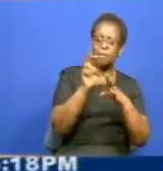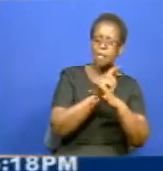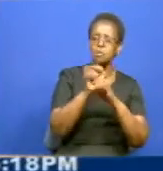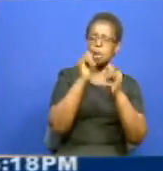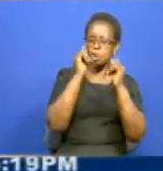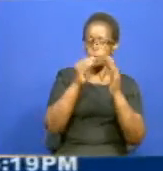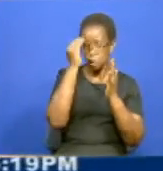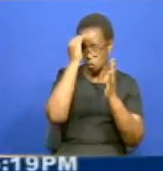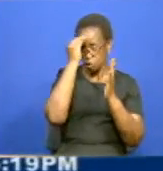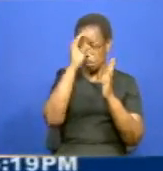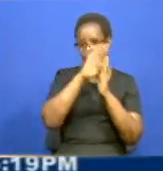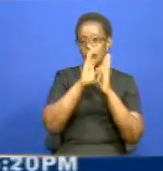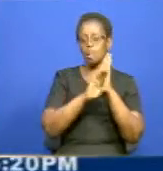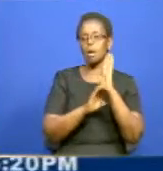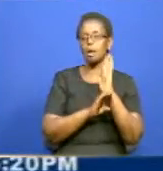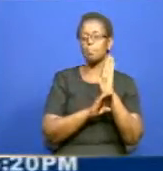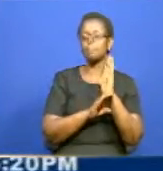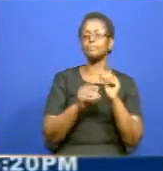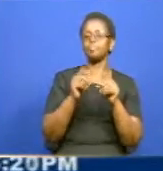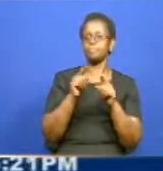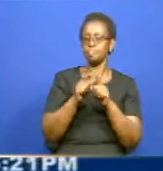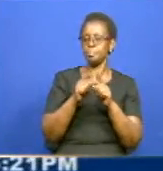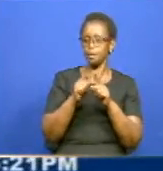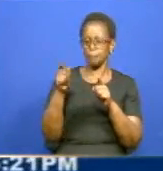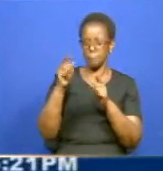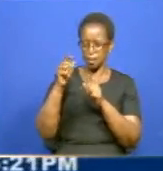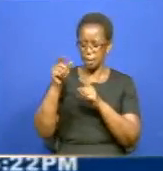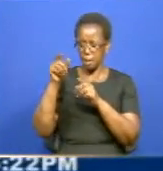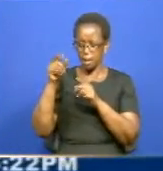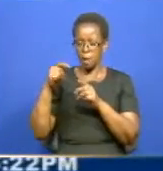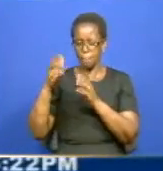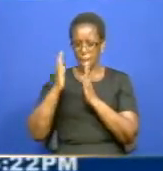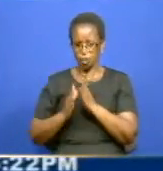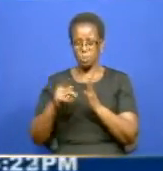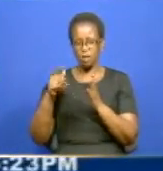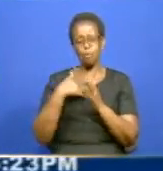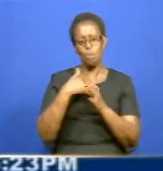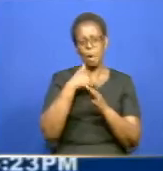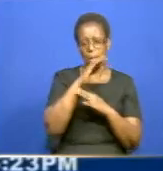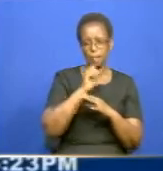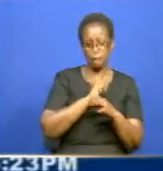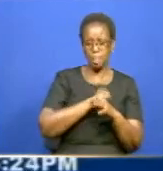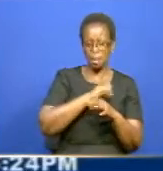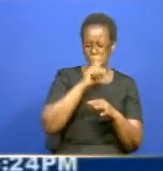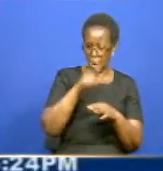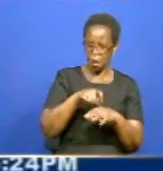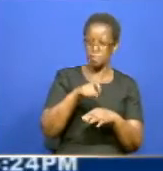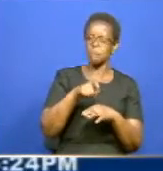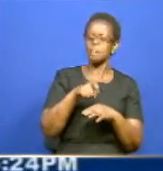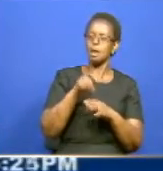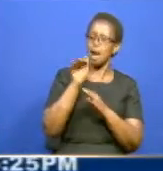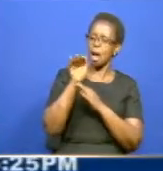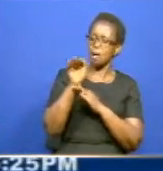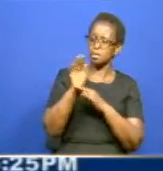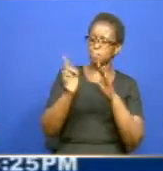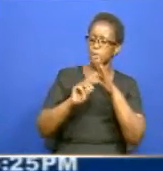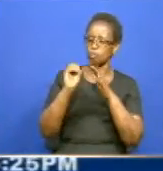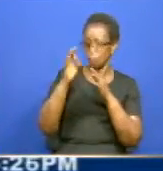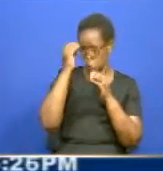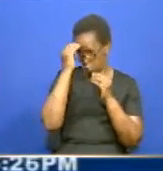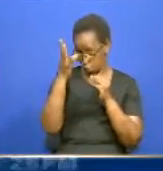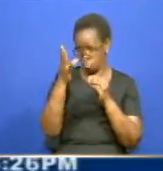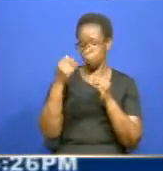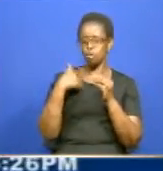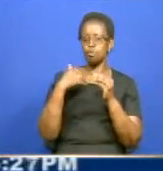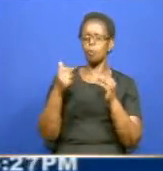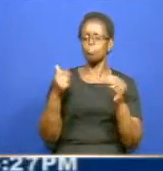petitioner further requested the Senate to direct the Ministry of Education to convene a national conference open to the public to receive